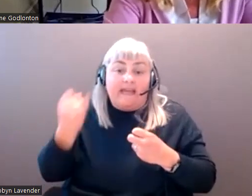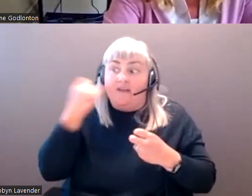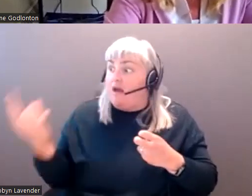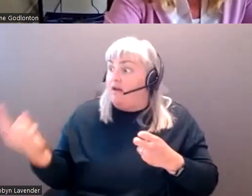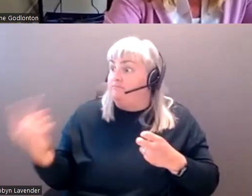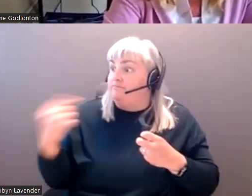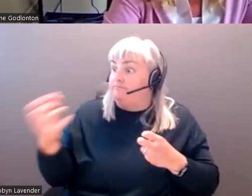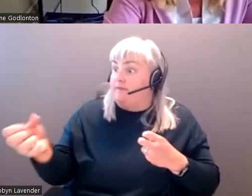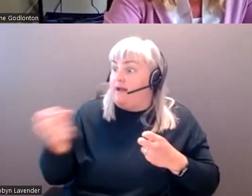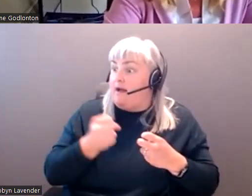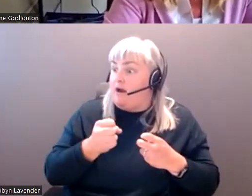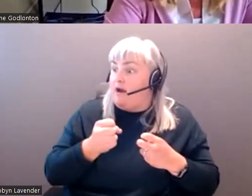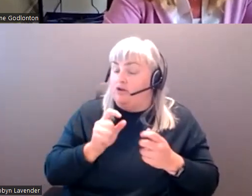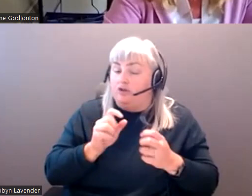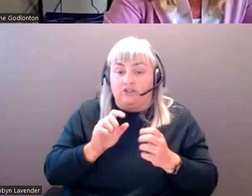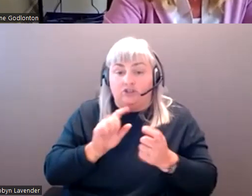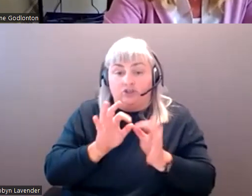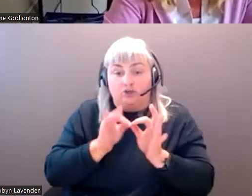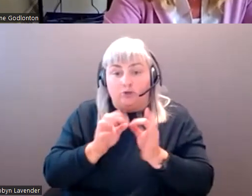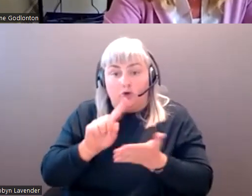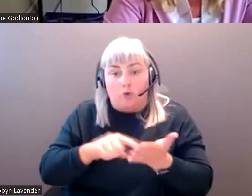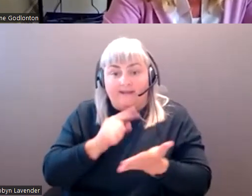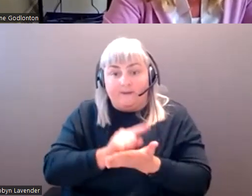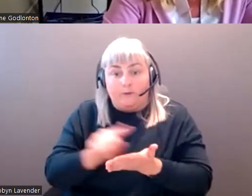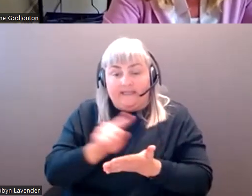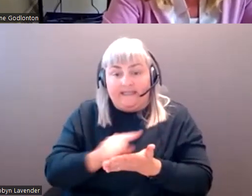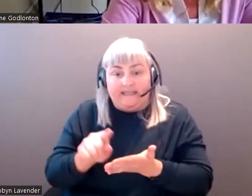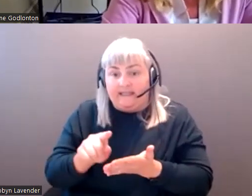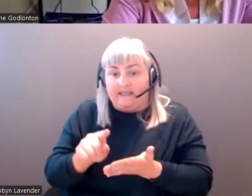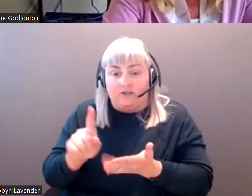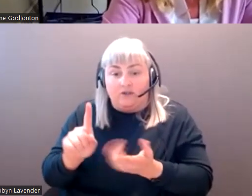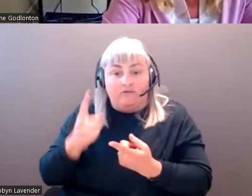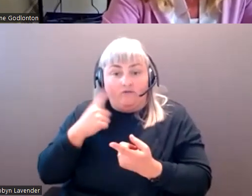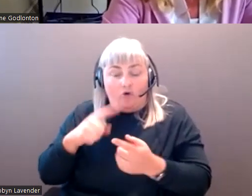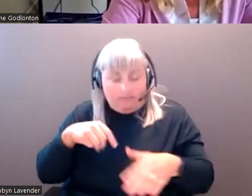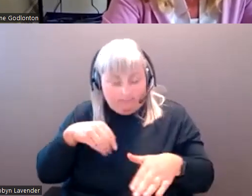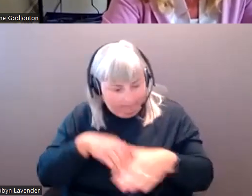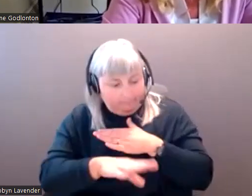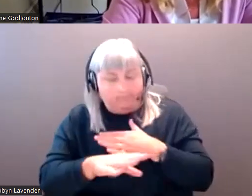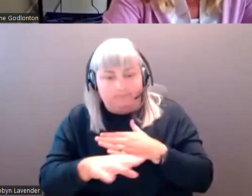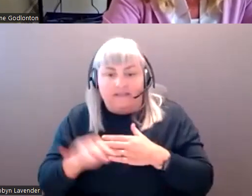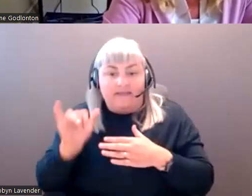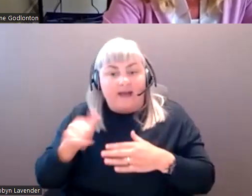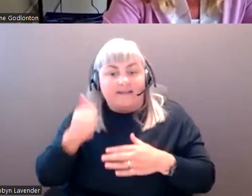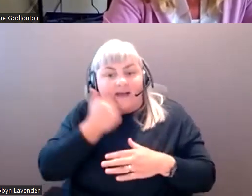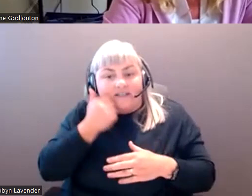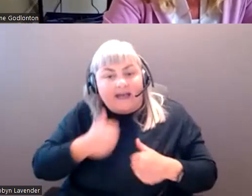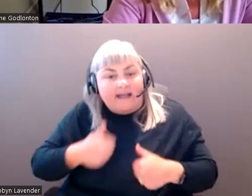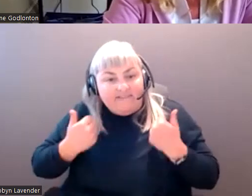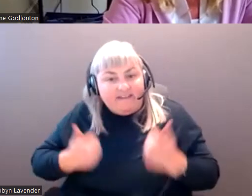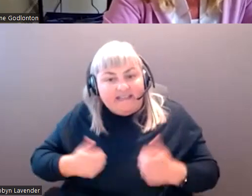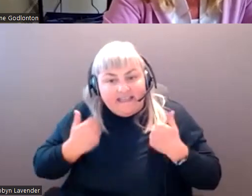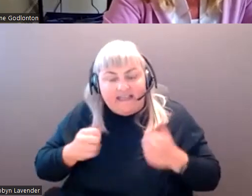case management piece, this is daily living. And so the last thing in the world that you want to see is that people